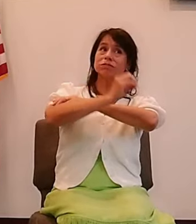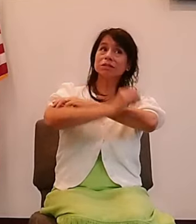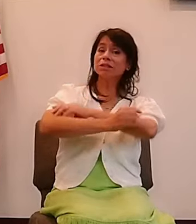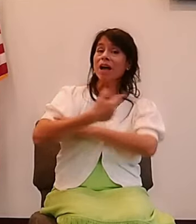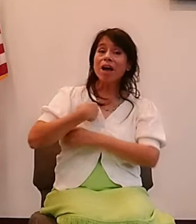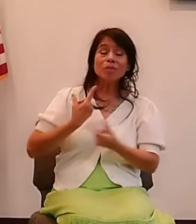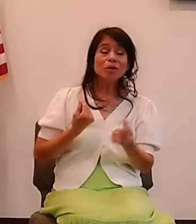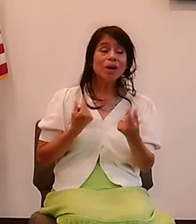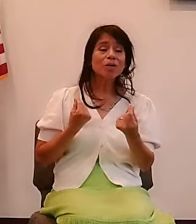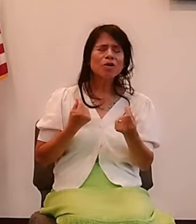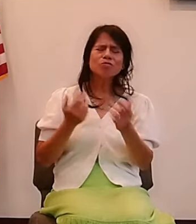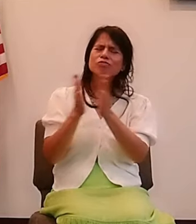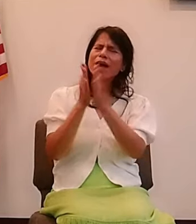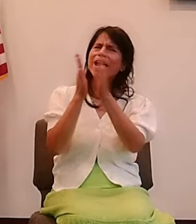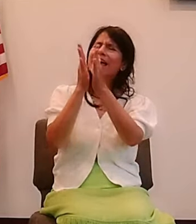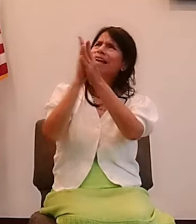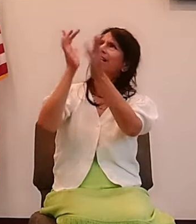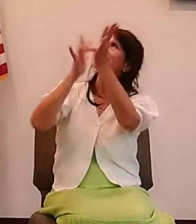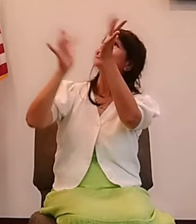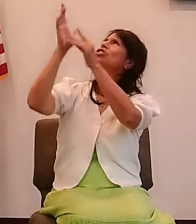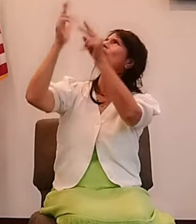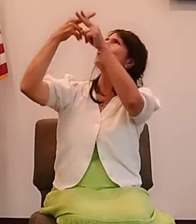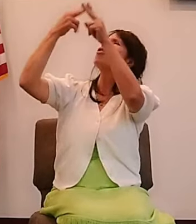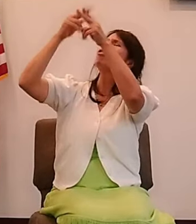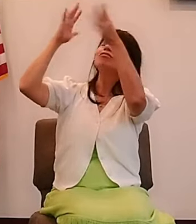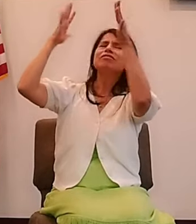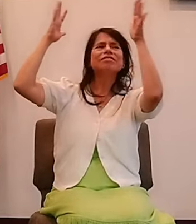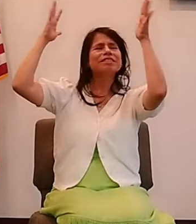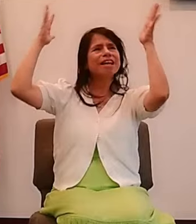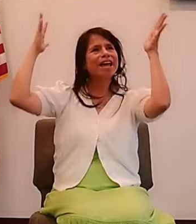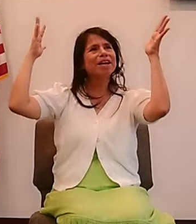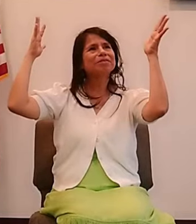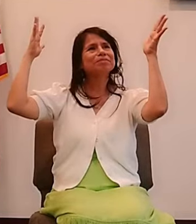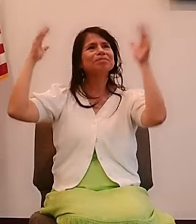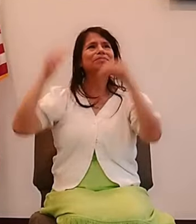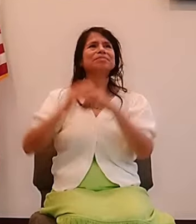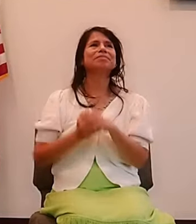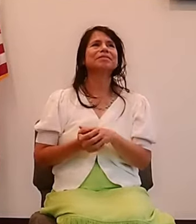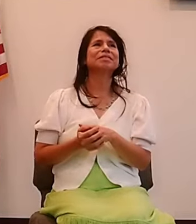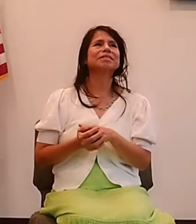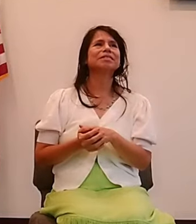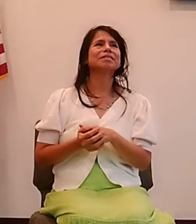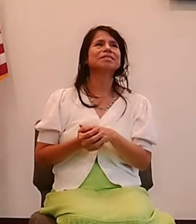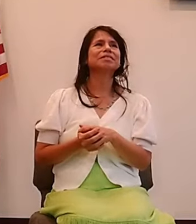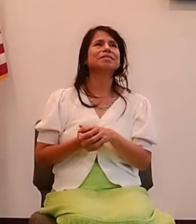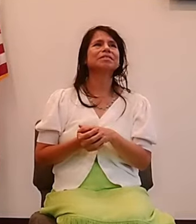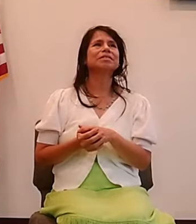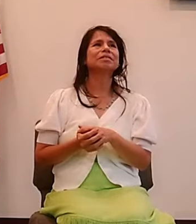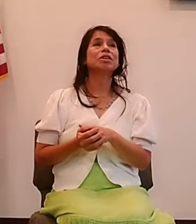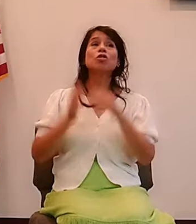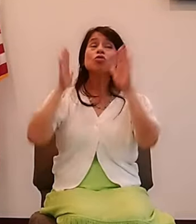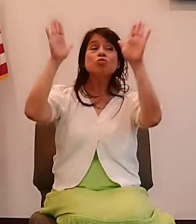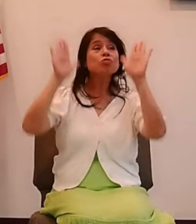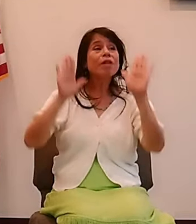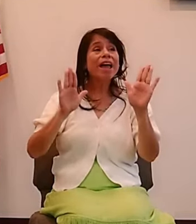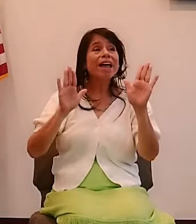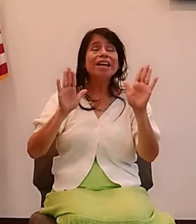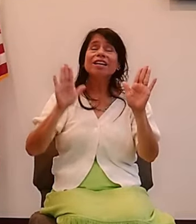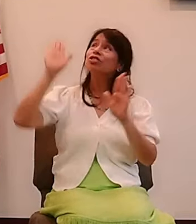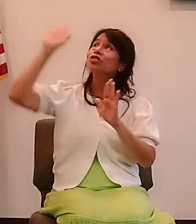setting same, I will praise your name. For